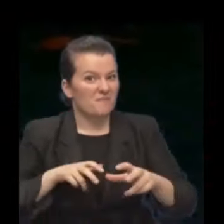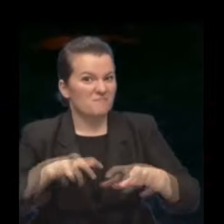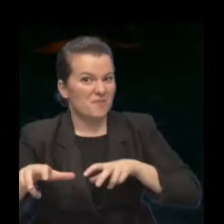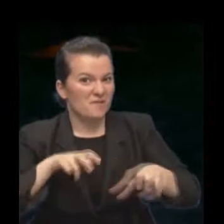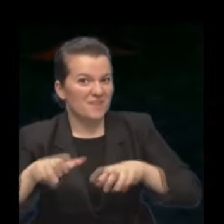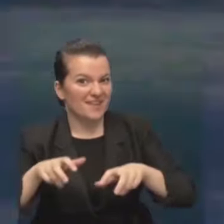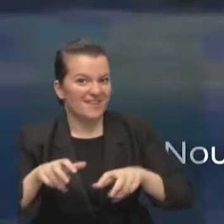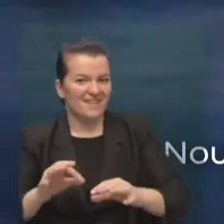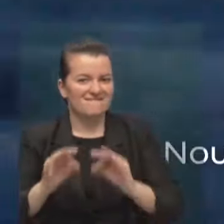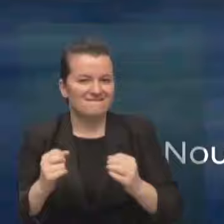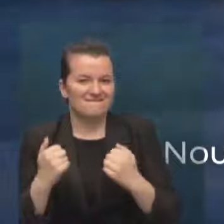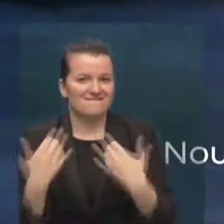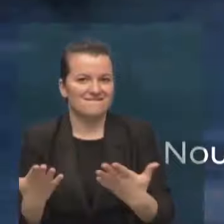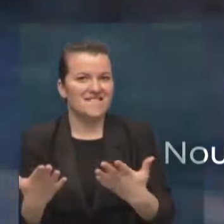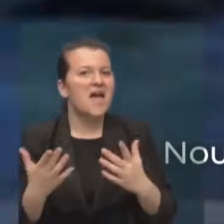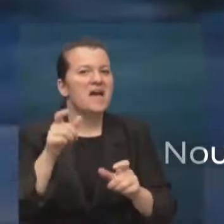closer.